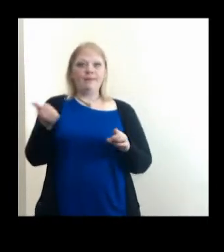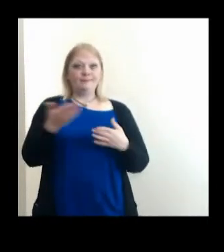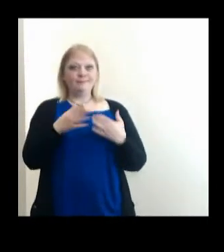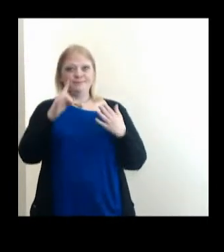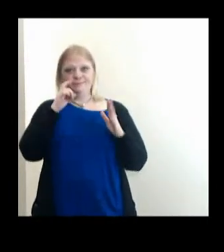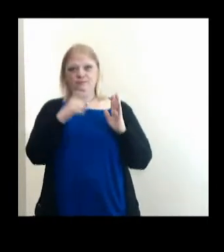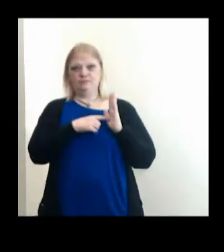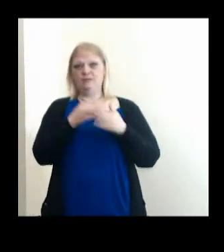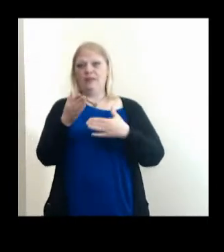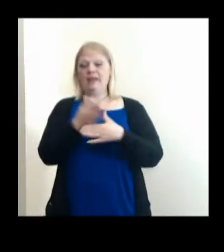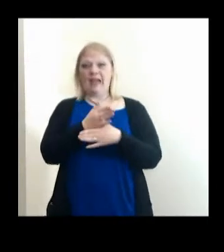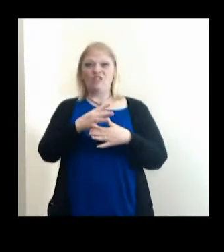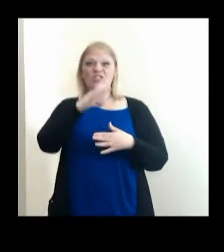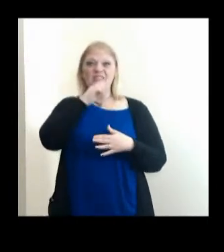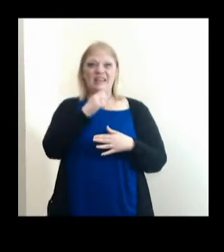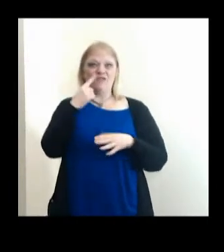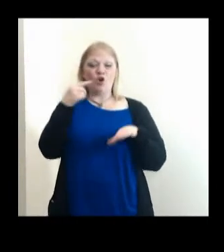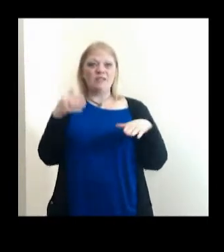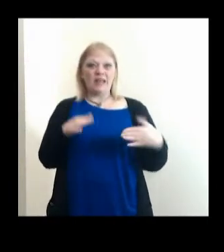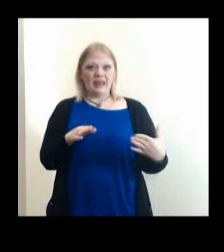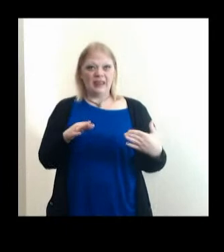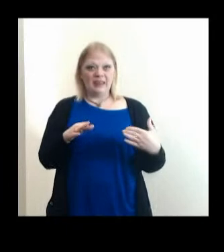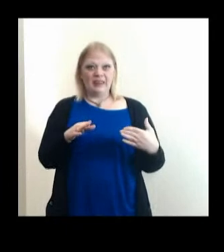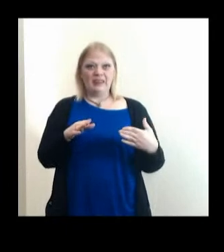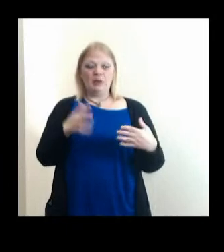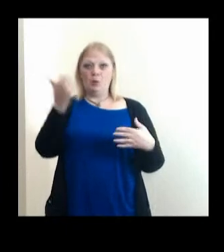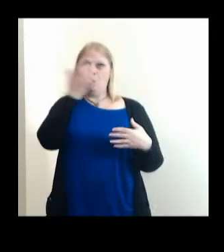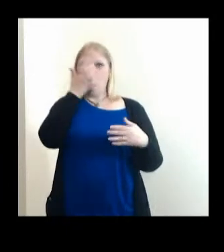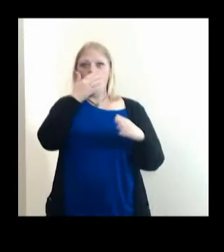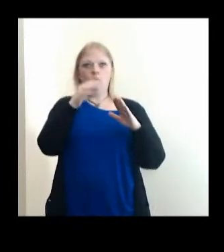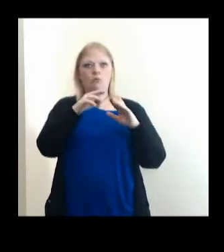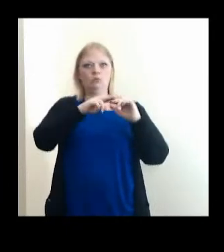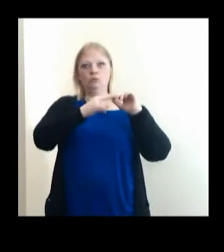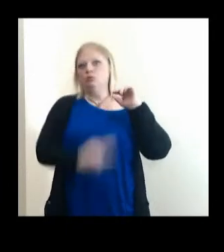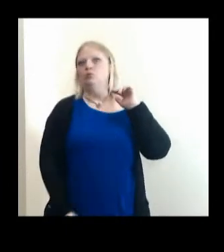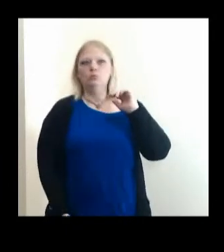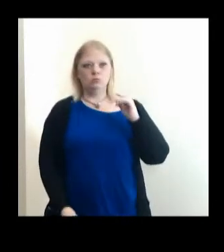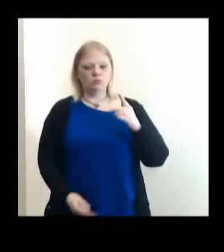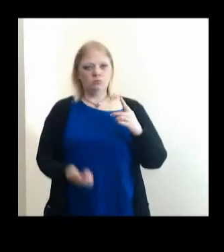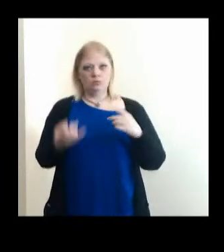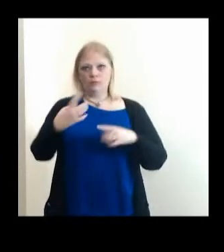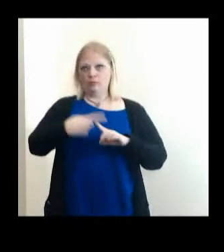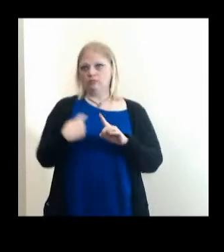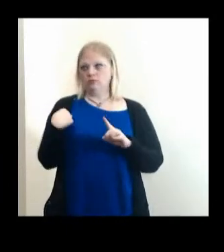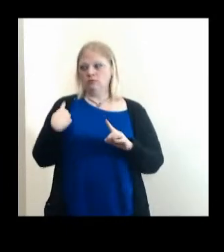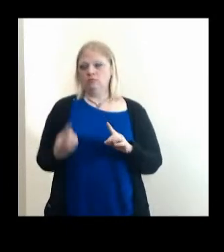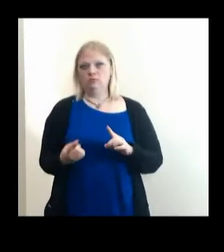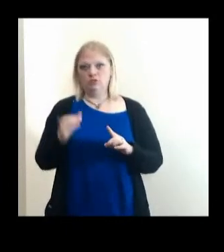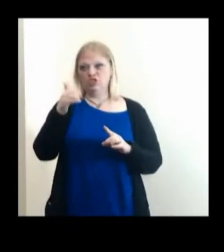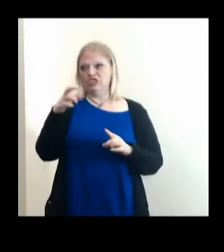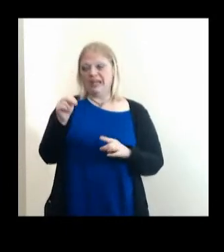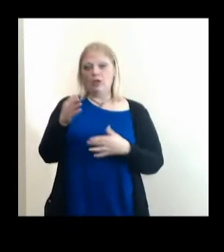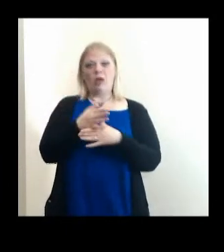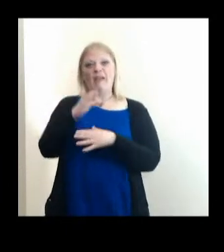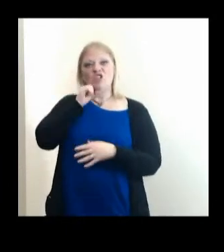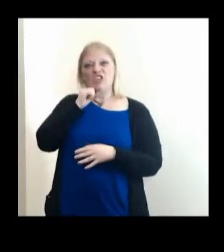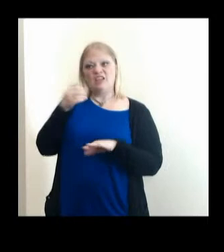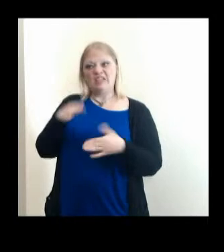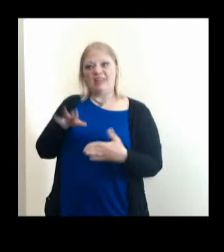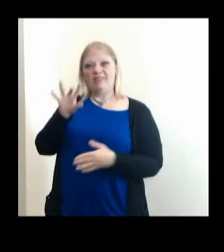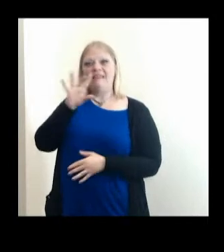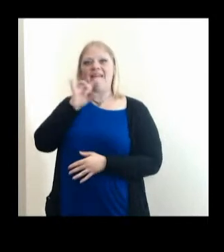noticeable is the average age of death has dramatically dropped over the last few months. In January, the average age of death was